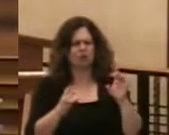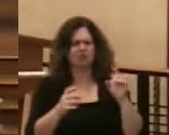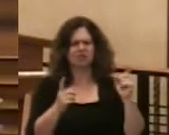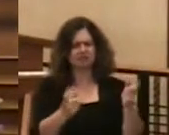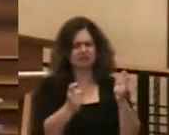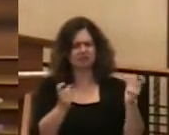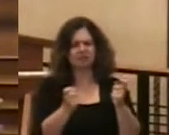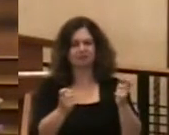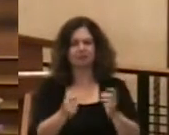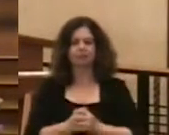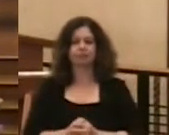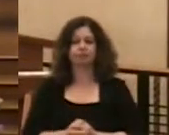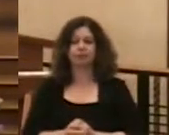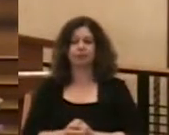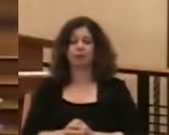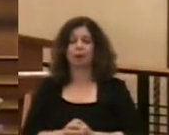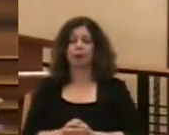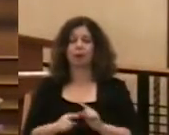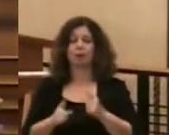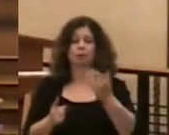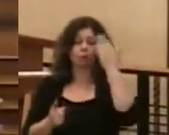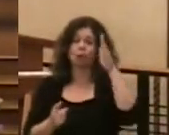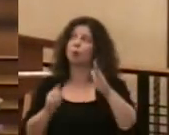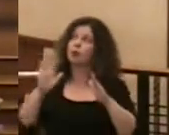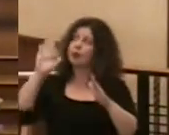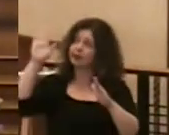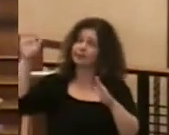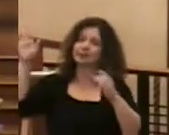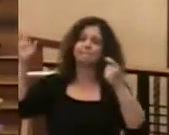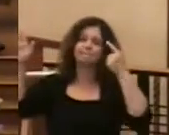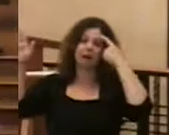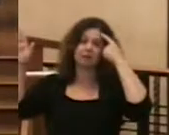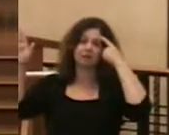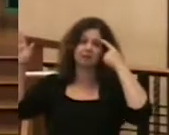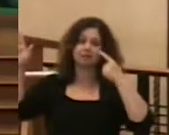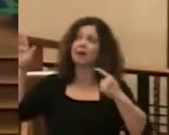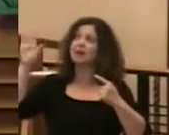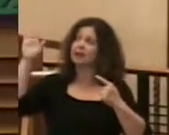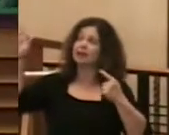But we also do not know the mind of God. We do not know